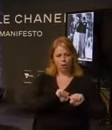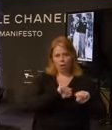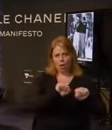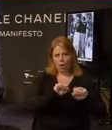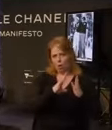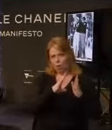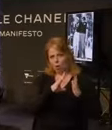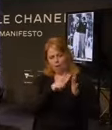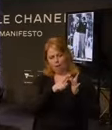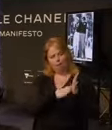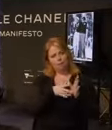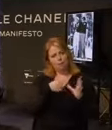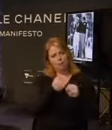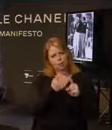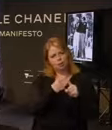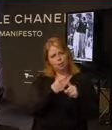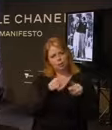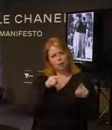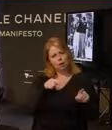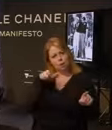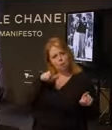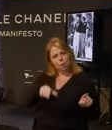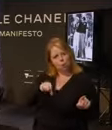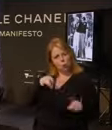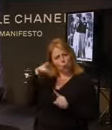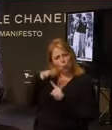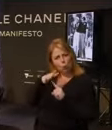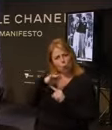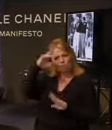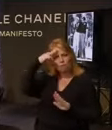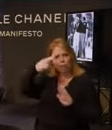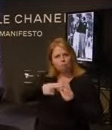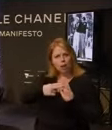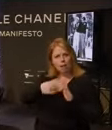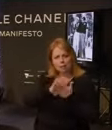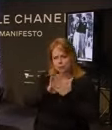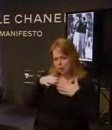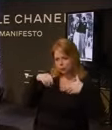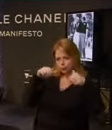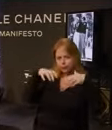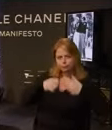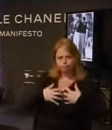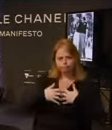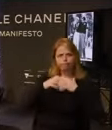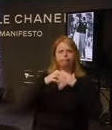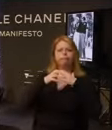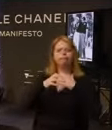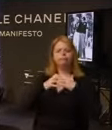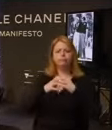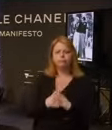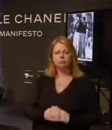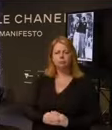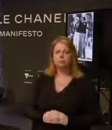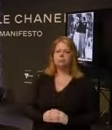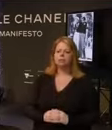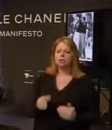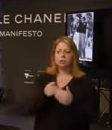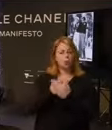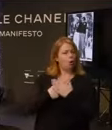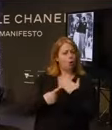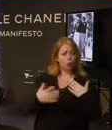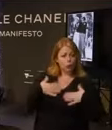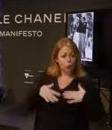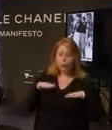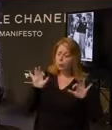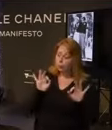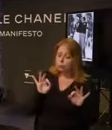a person was so crucial to her brand and the success of her brand, and that it was more than just the garments, which I think,